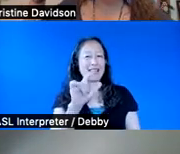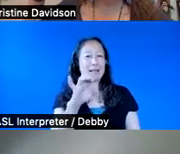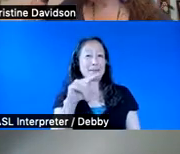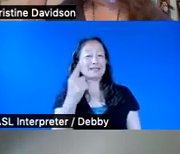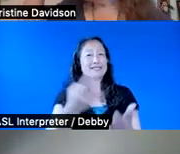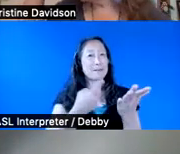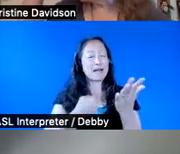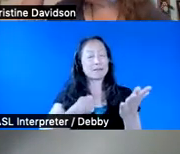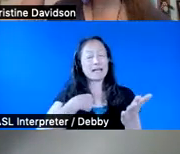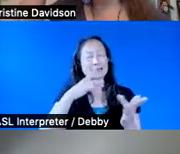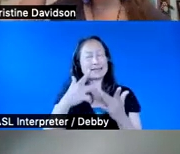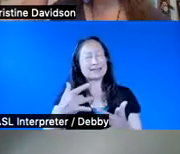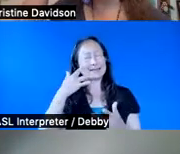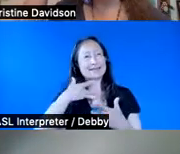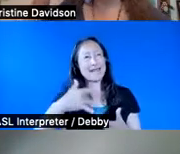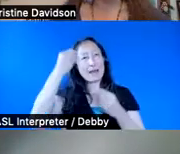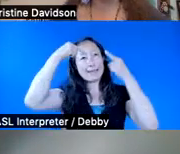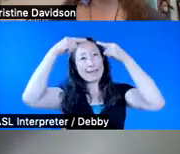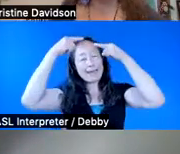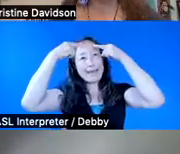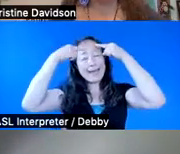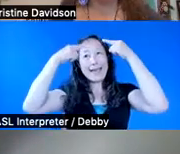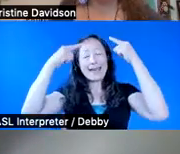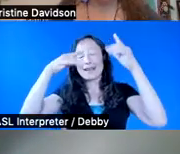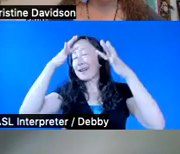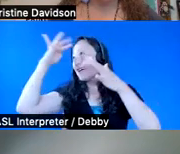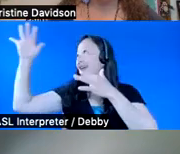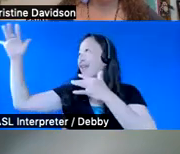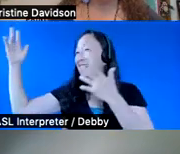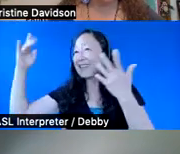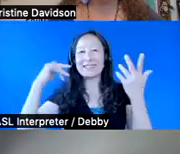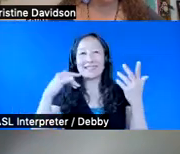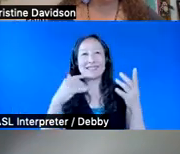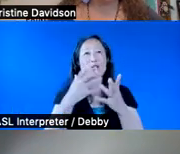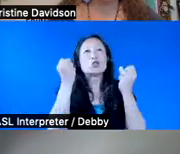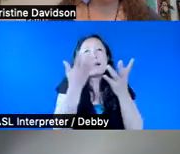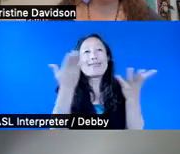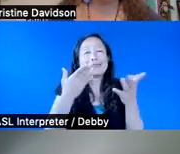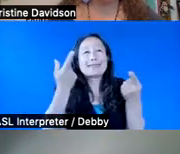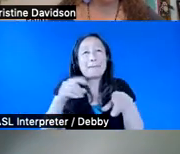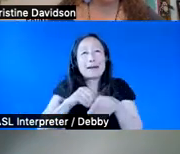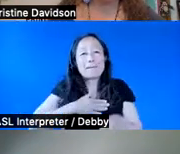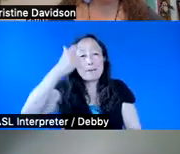talk too much, have too much stuff stirring in the brain. But for the most part, I'm super